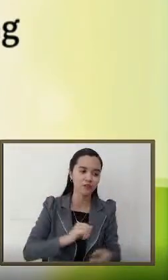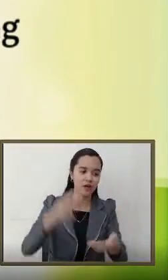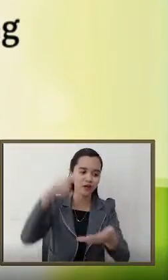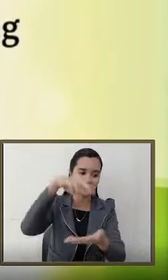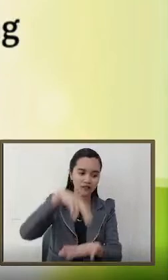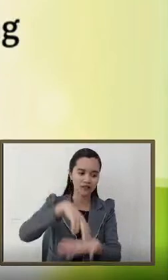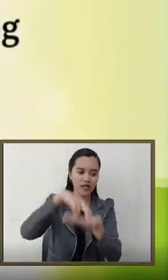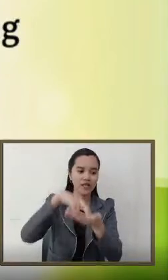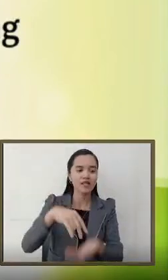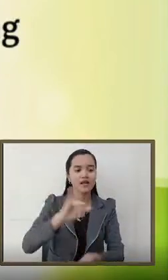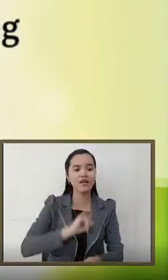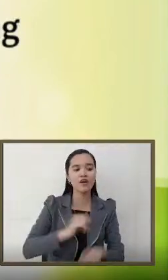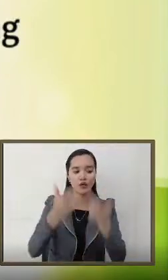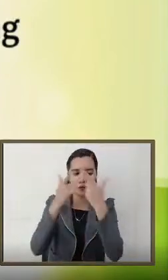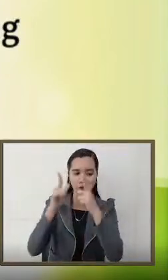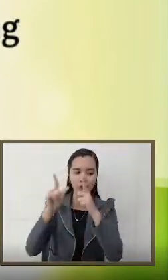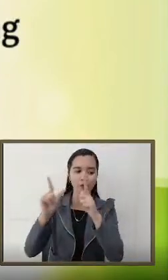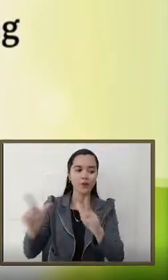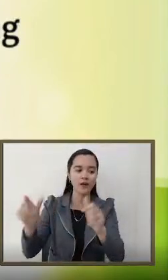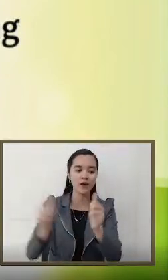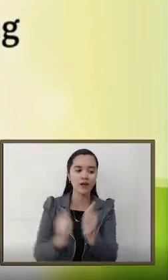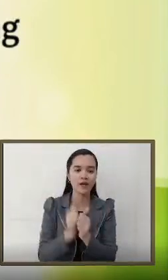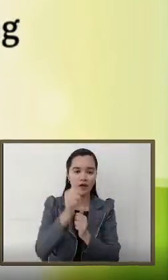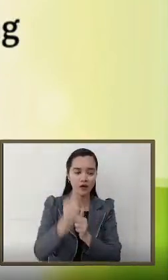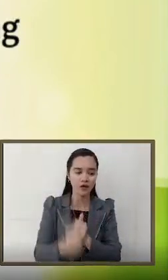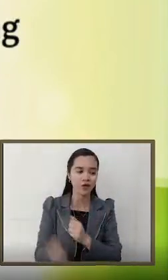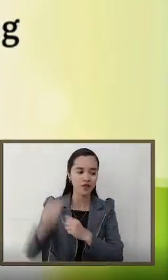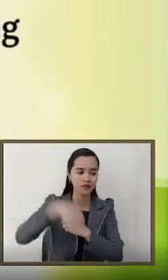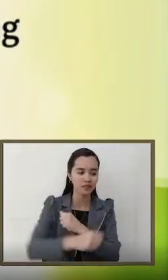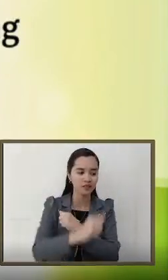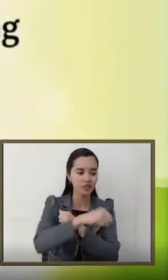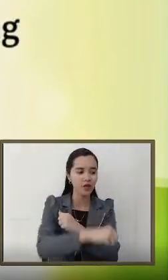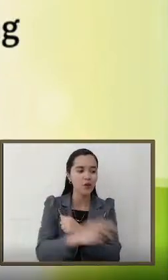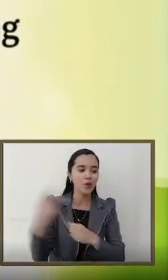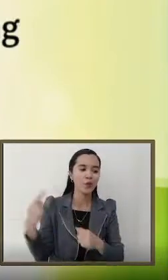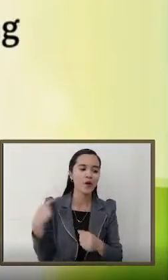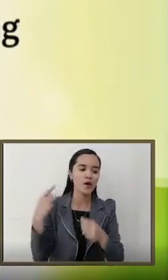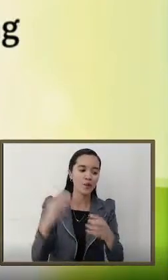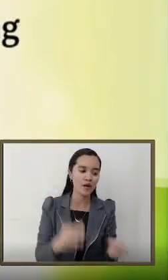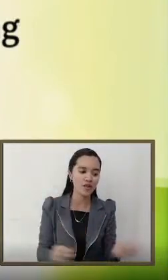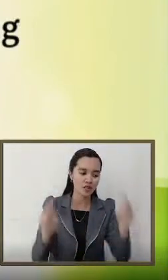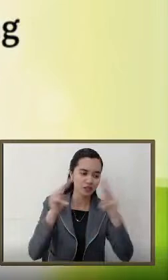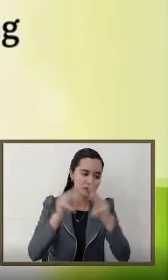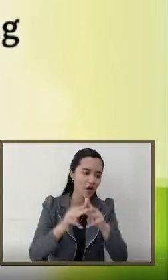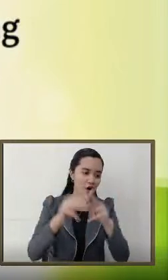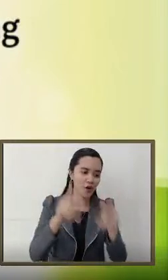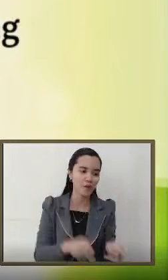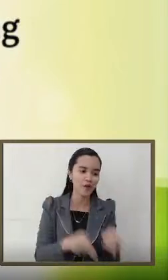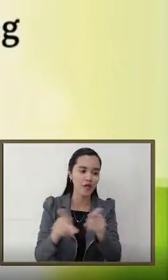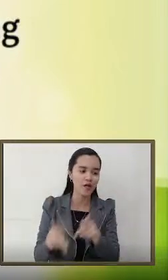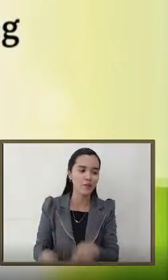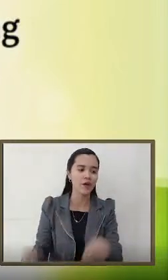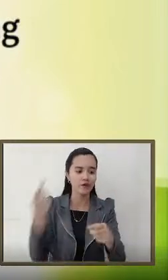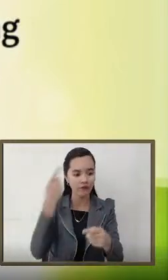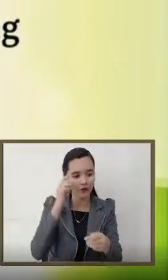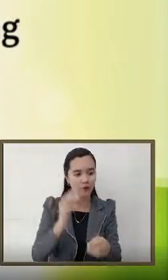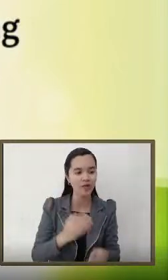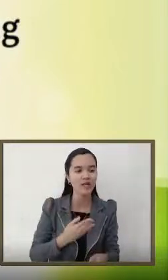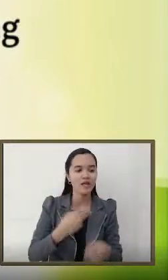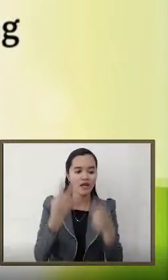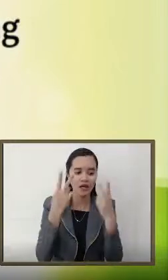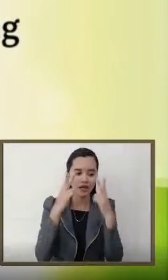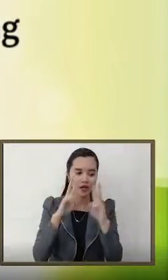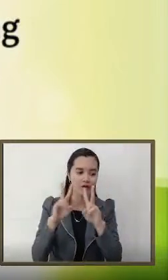highest mountain stand, I look away across the sea where mansions are prepared for